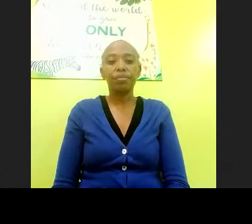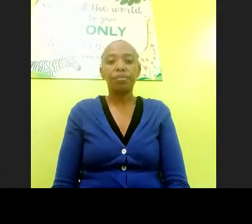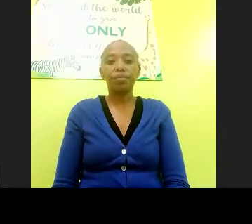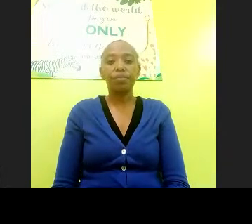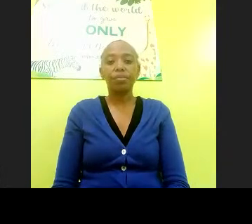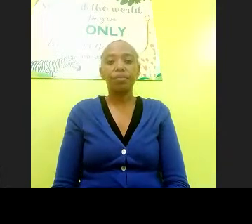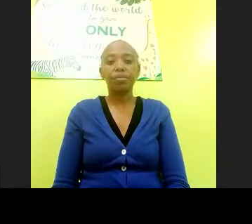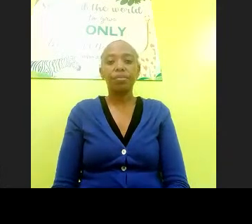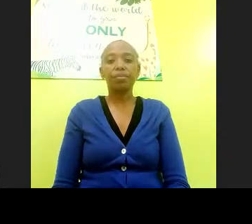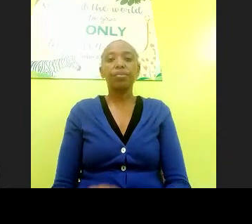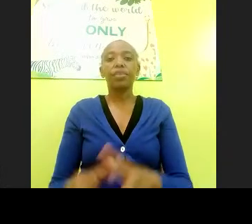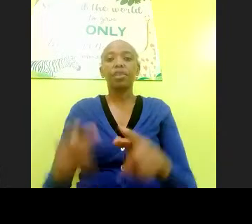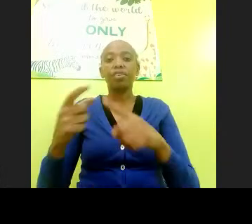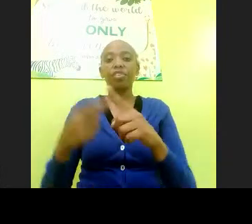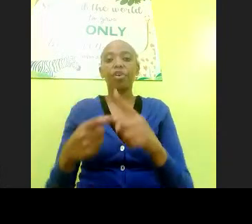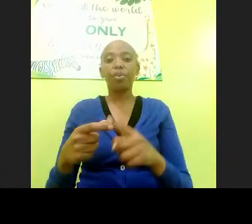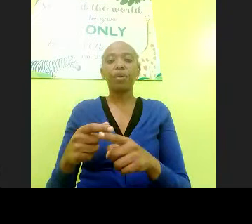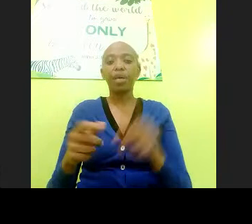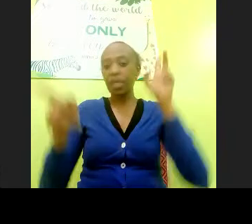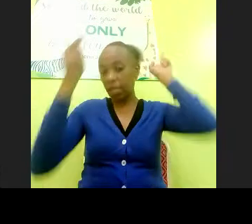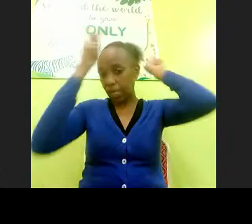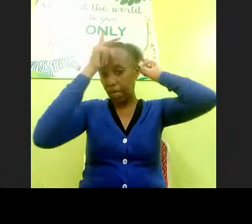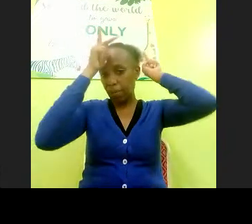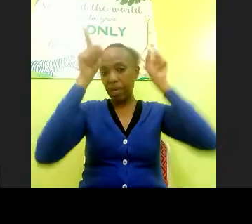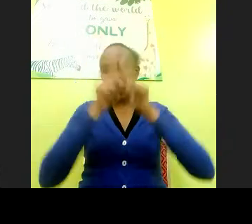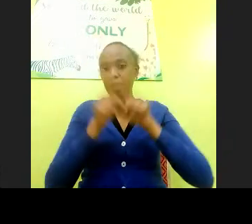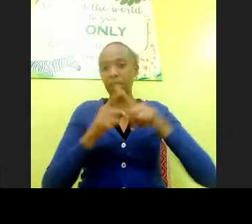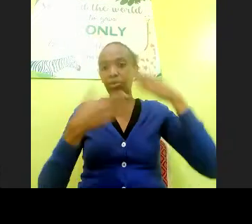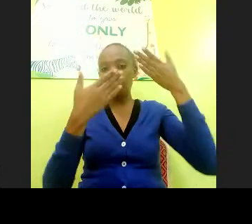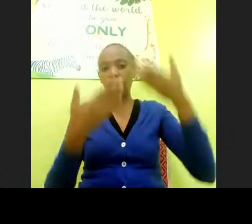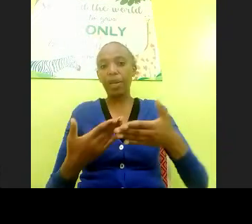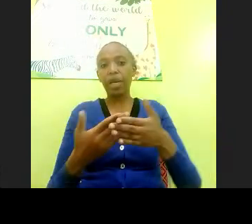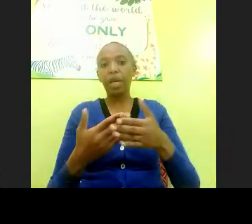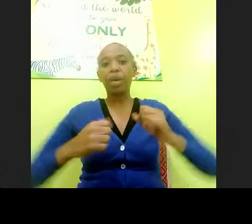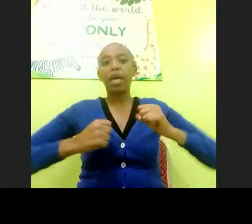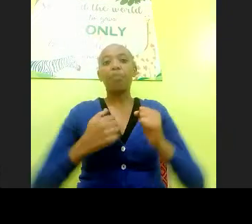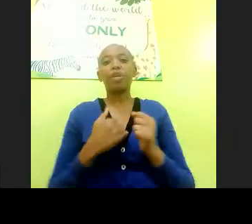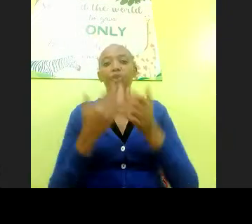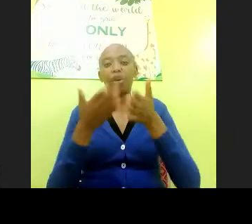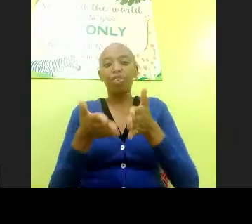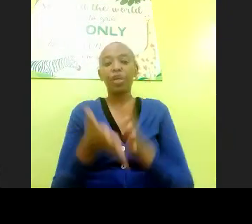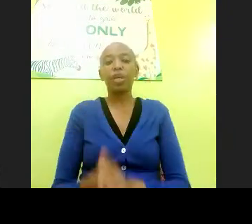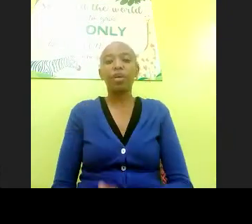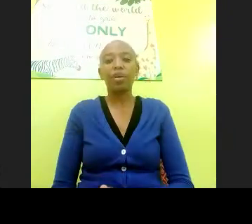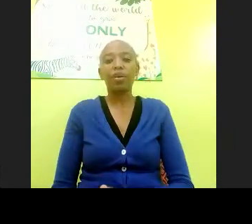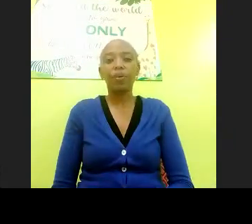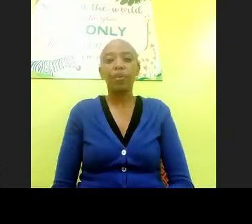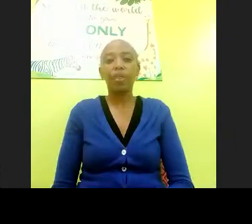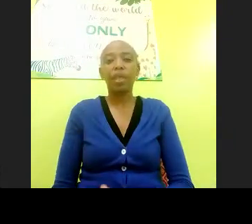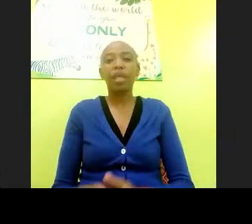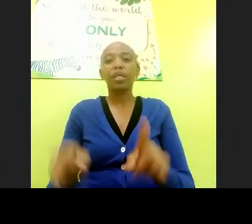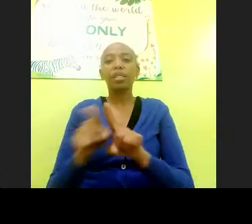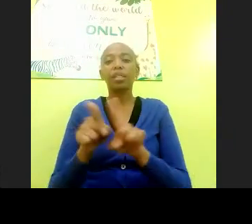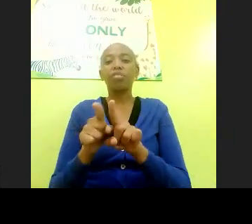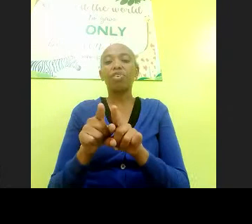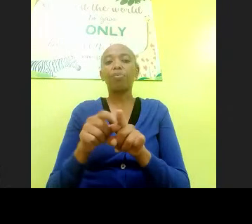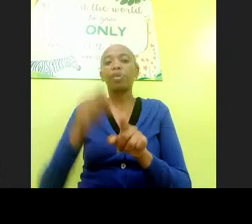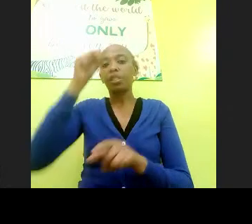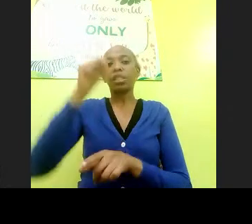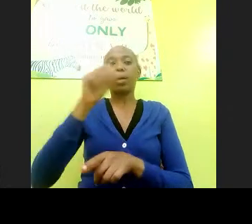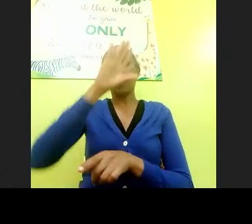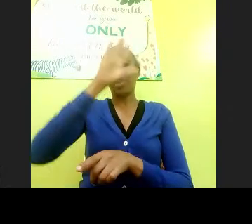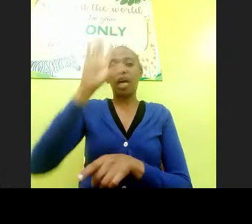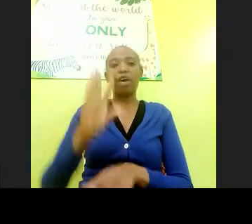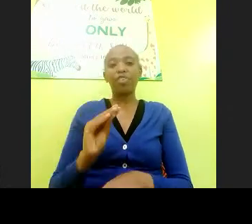Sandra, all the way from Kakamega. Welcome. Happy to have you here. Salima from Johannesburg.